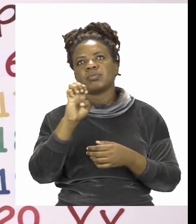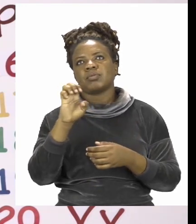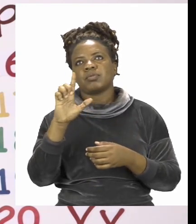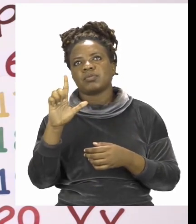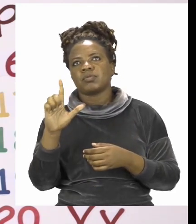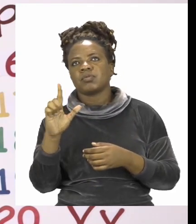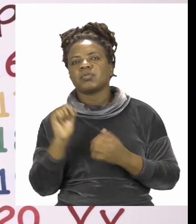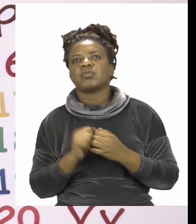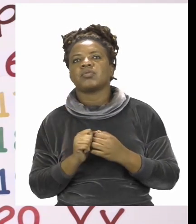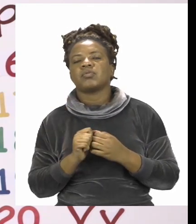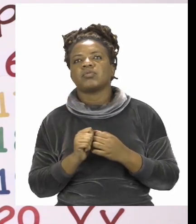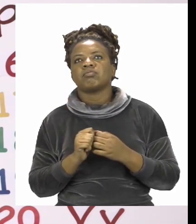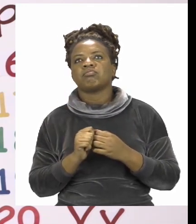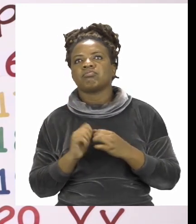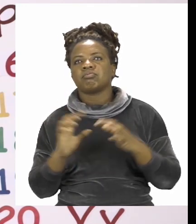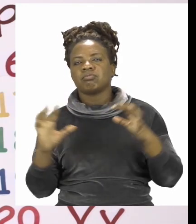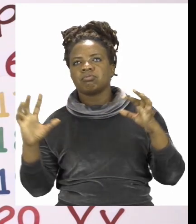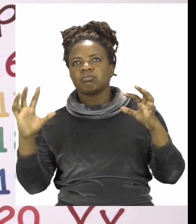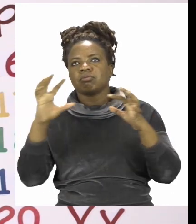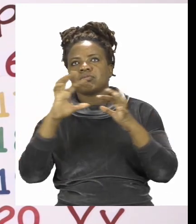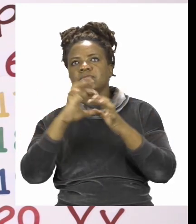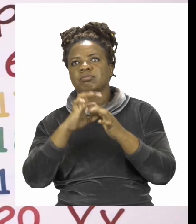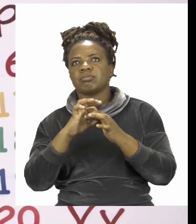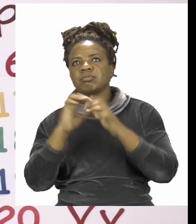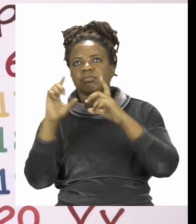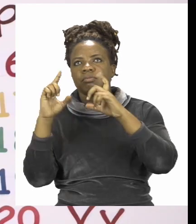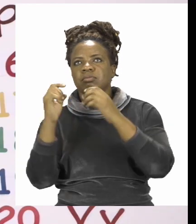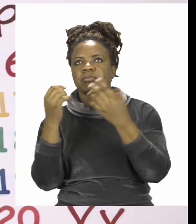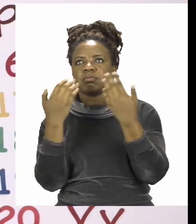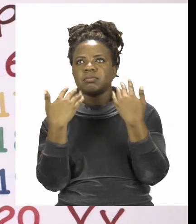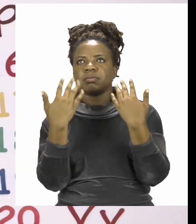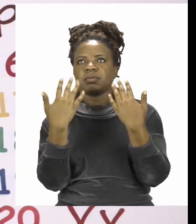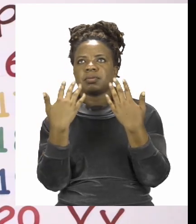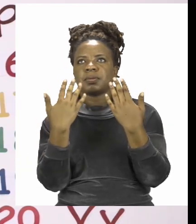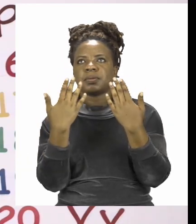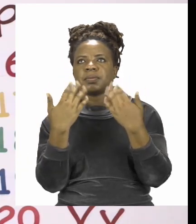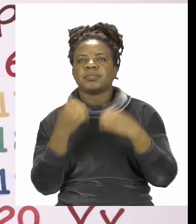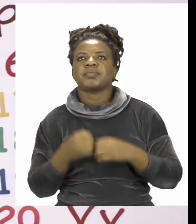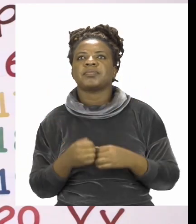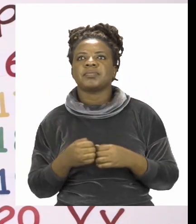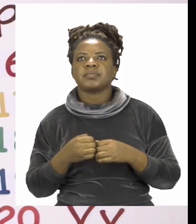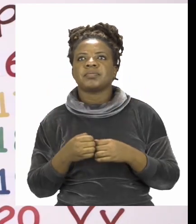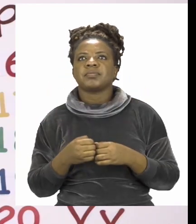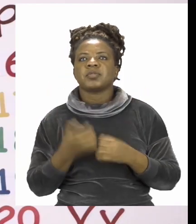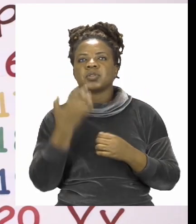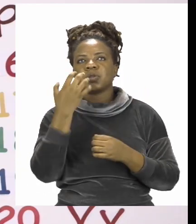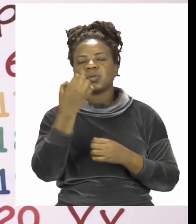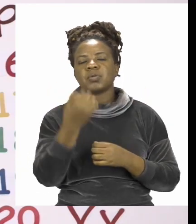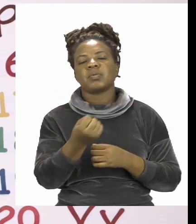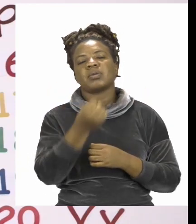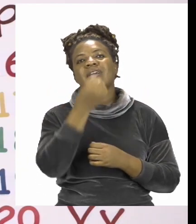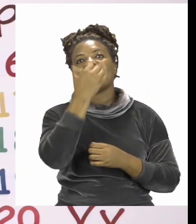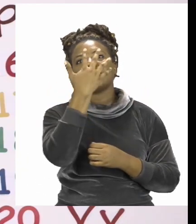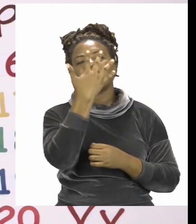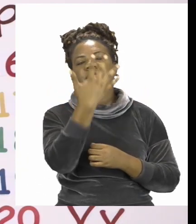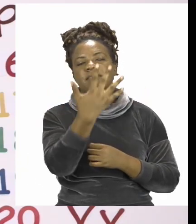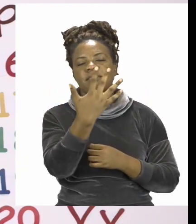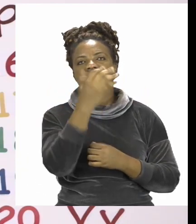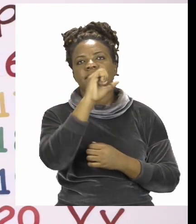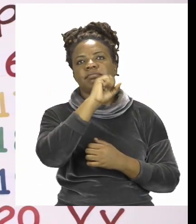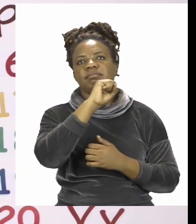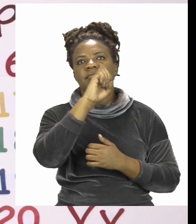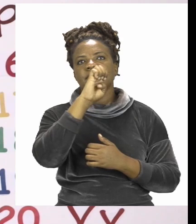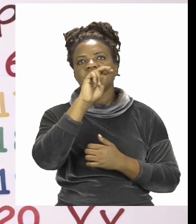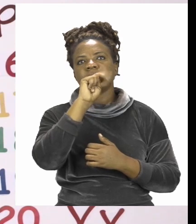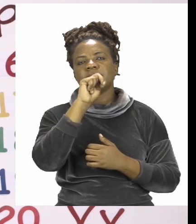word touch or feel, we use our hands. Now there are 5 senses, my dear boys and girls, and each one has